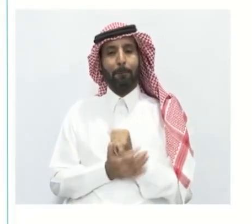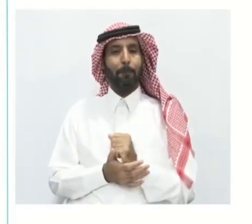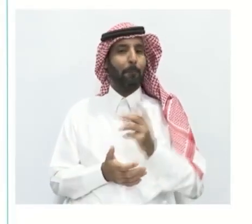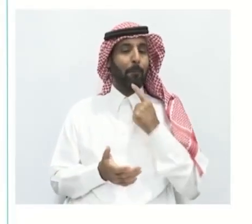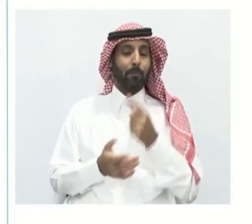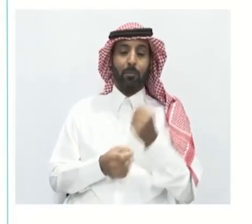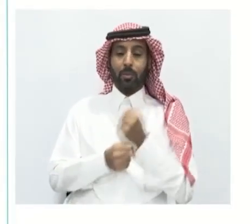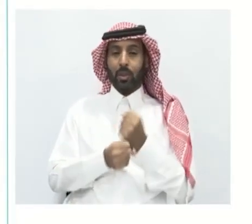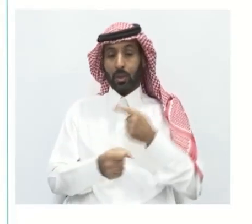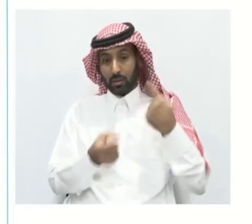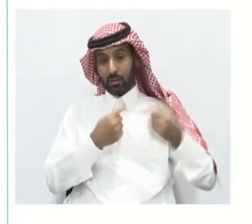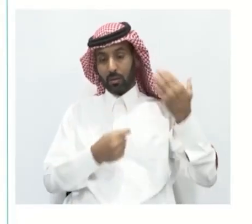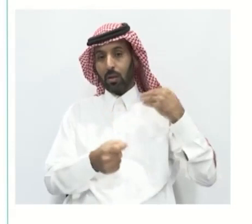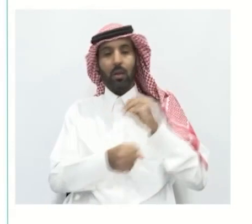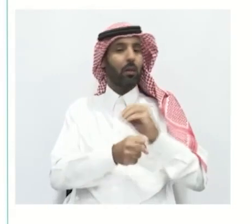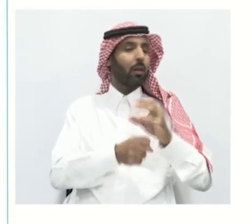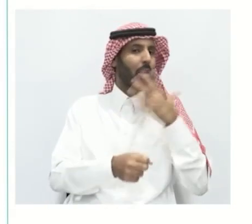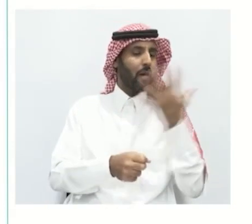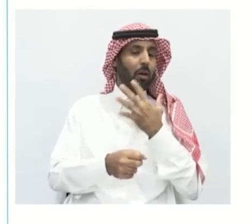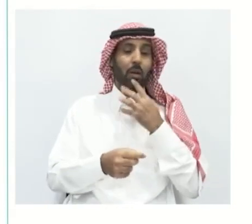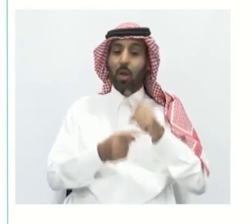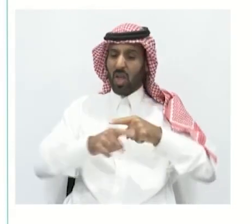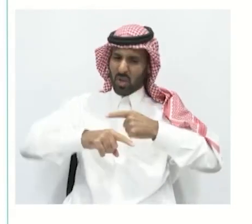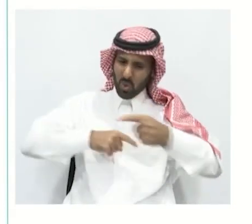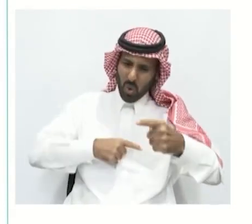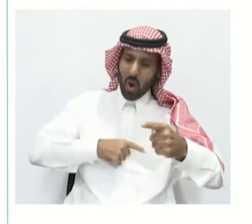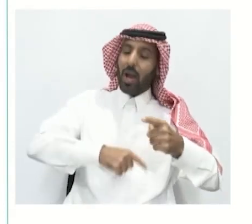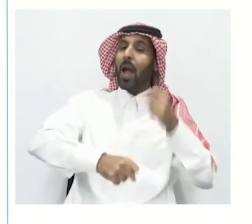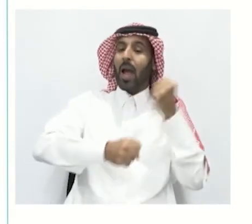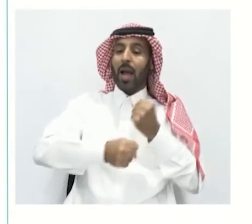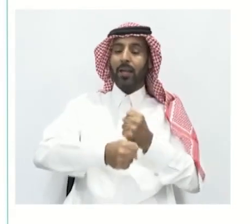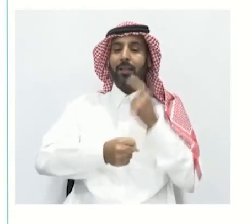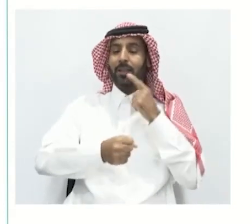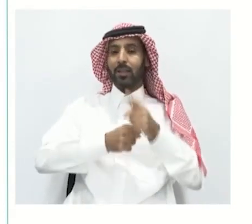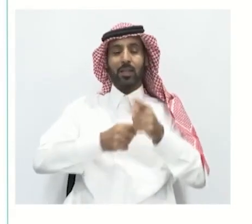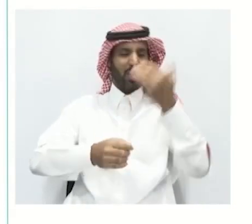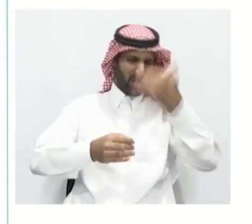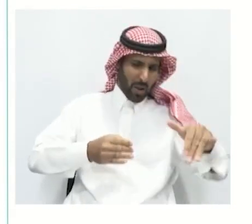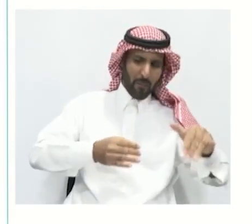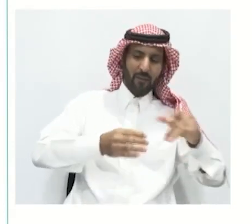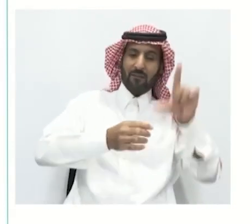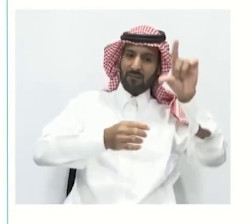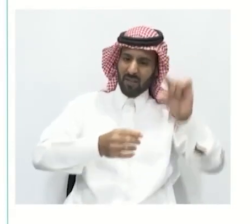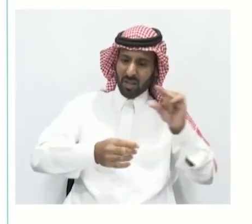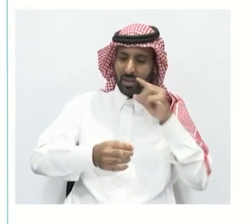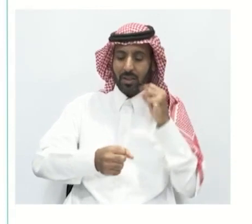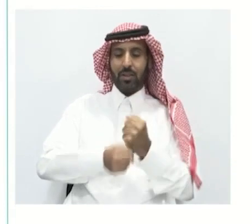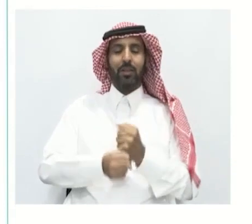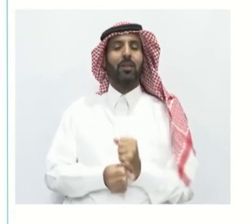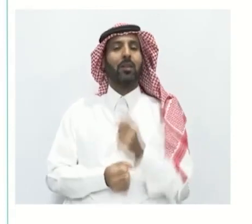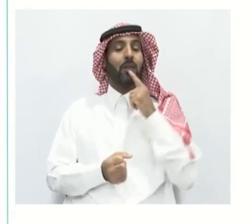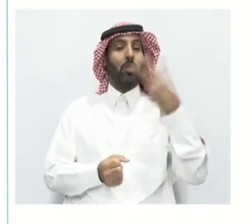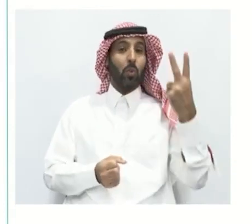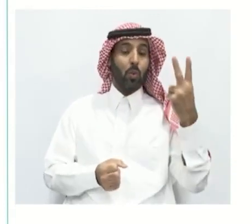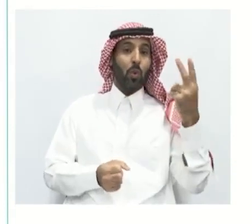we use the past progressive to describe a long action that is interpreted by a short action. So we have